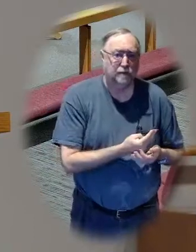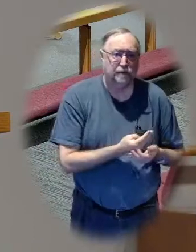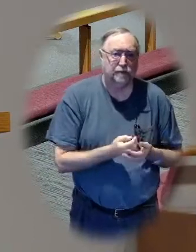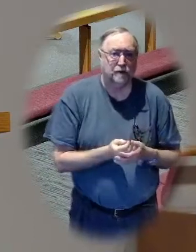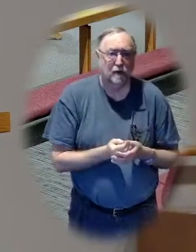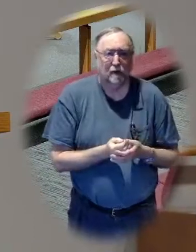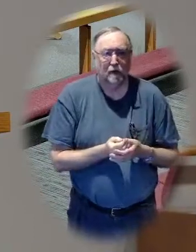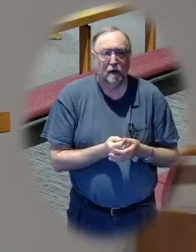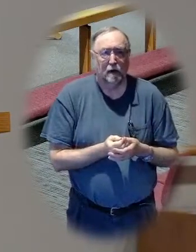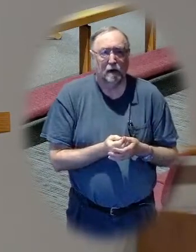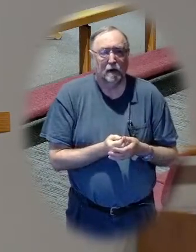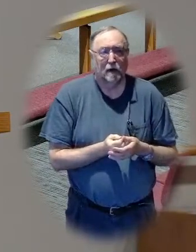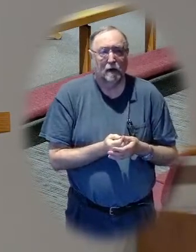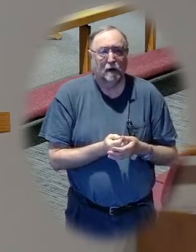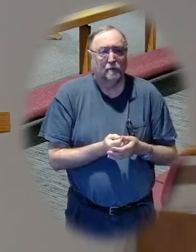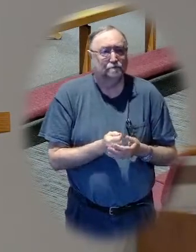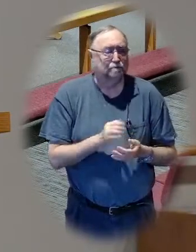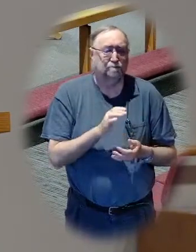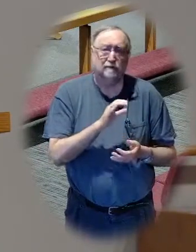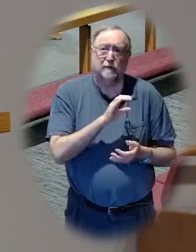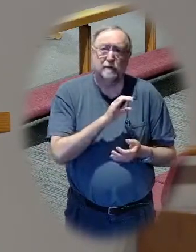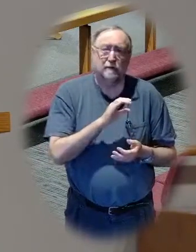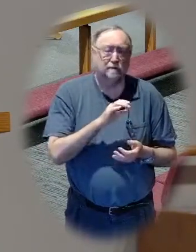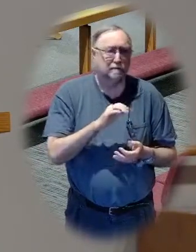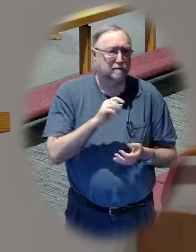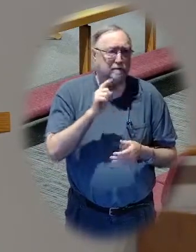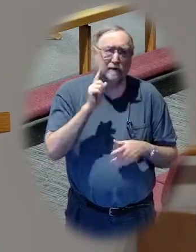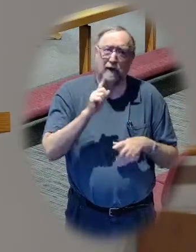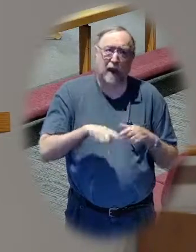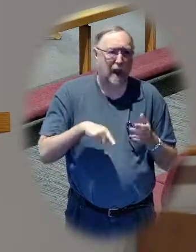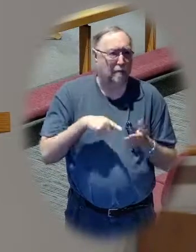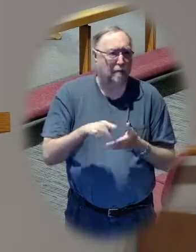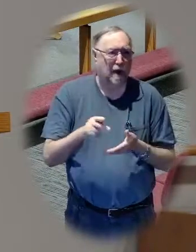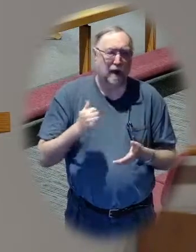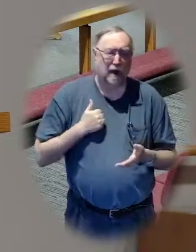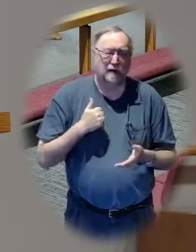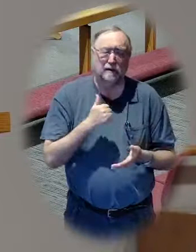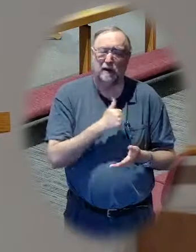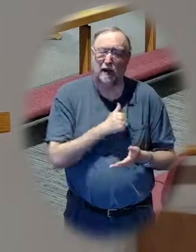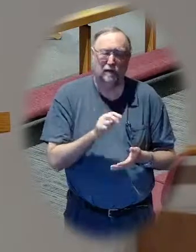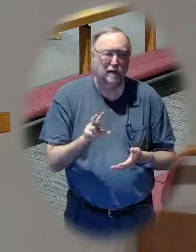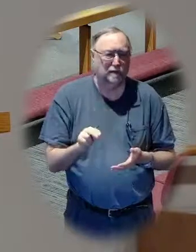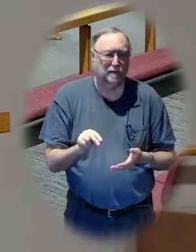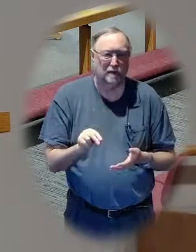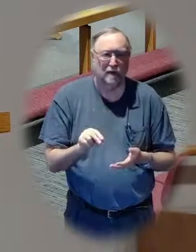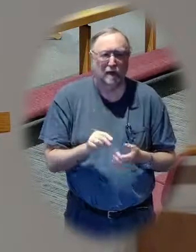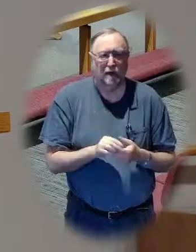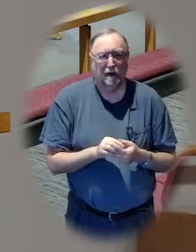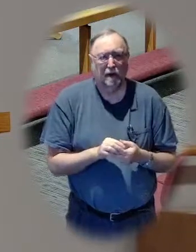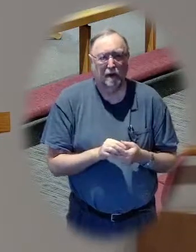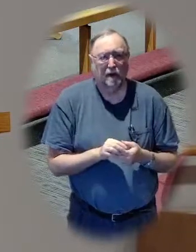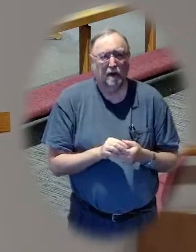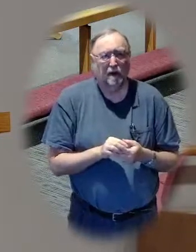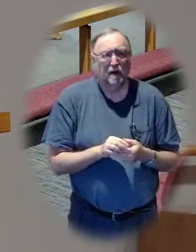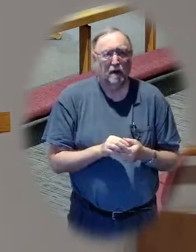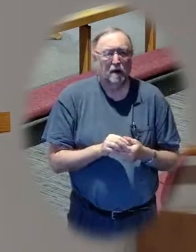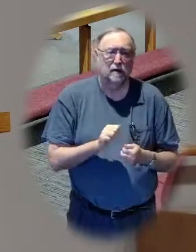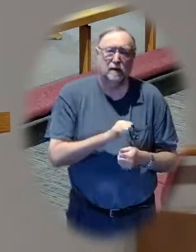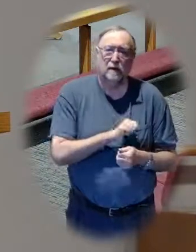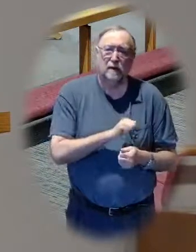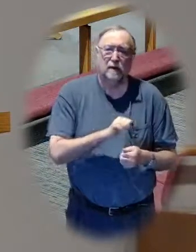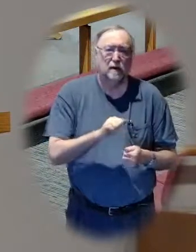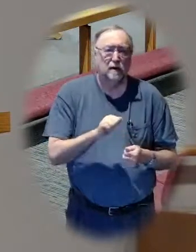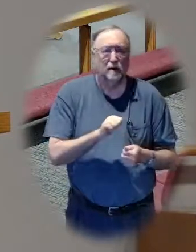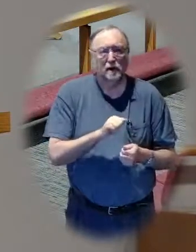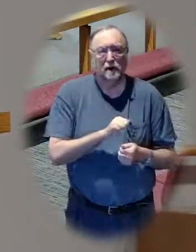It's a price that we can't pay ourselves. So on the night of the Passover, all the firstborn